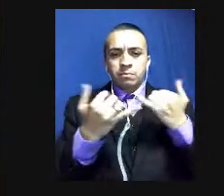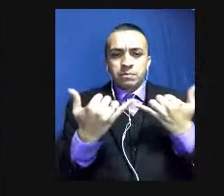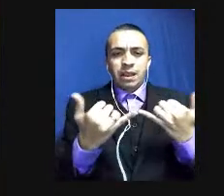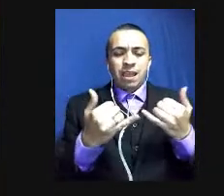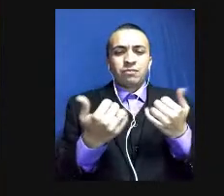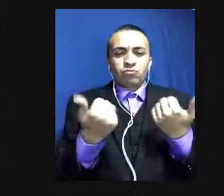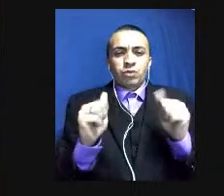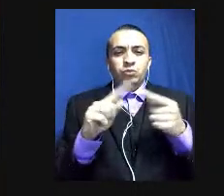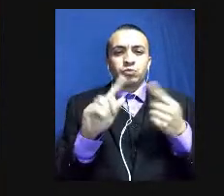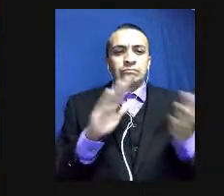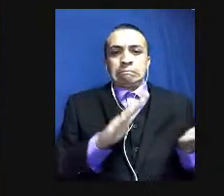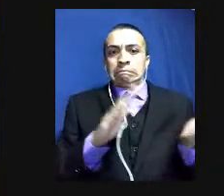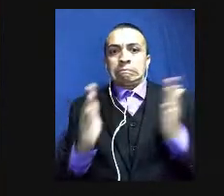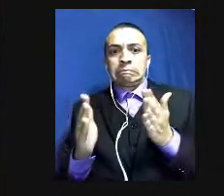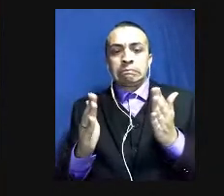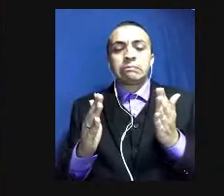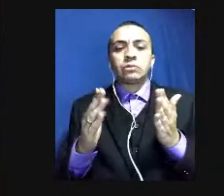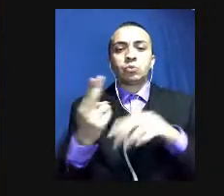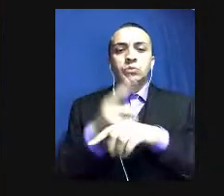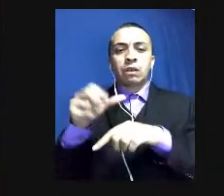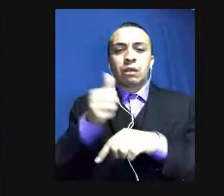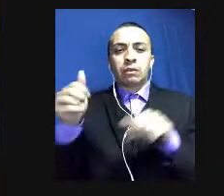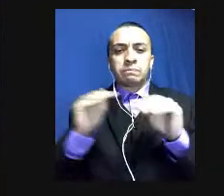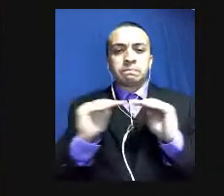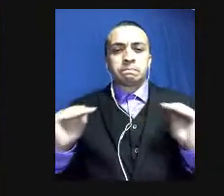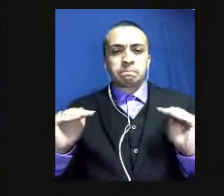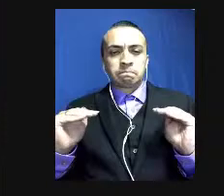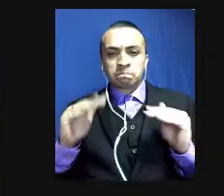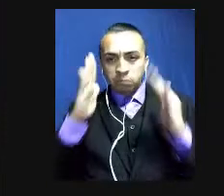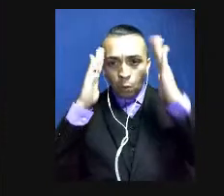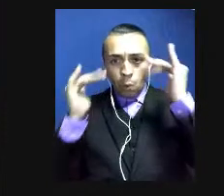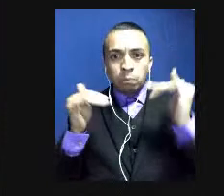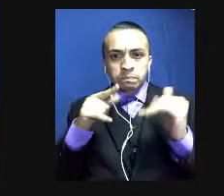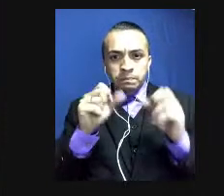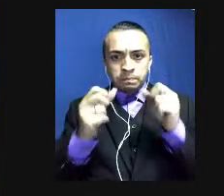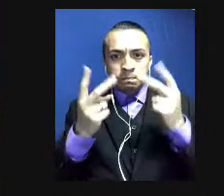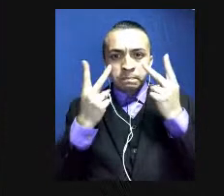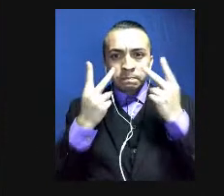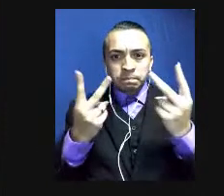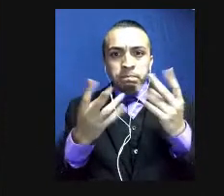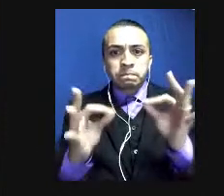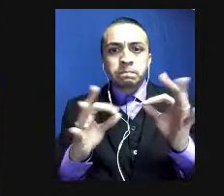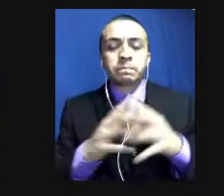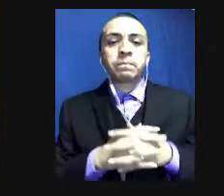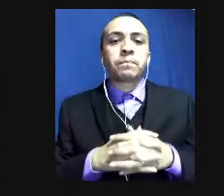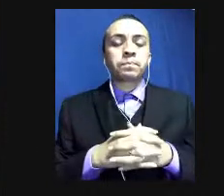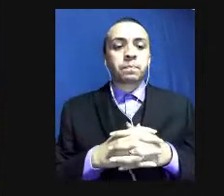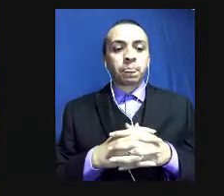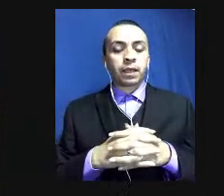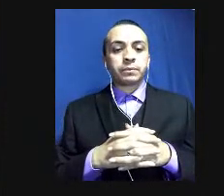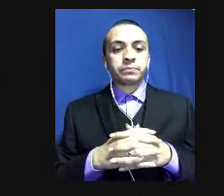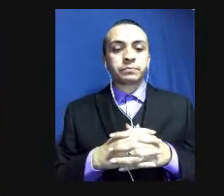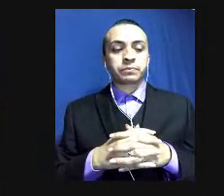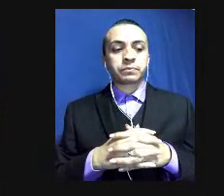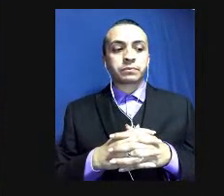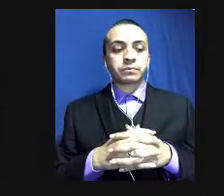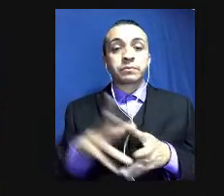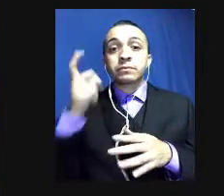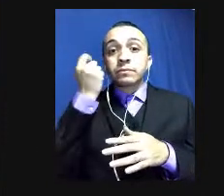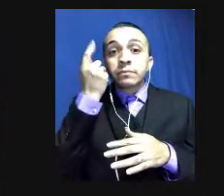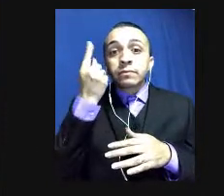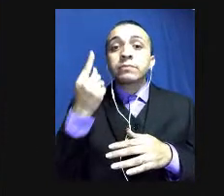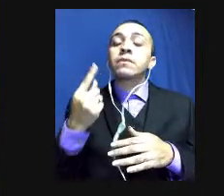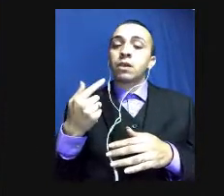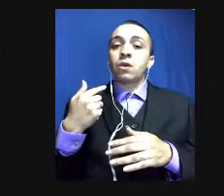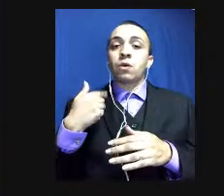All right, we're ready to go. So the weather that was used for this, we used Mount Tom, because Mount Tom is really